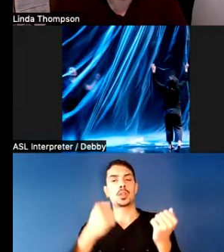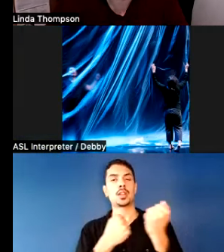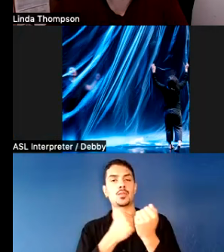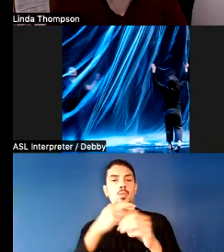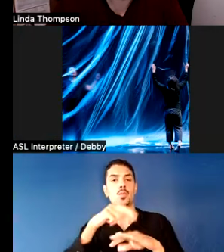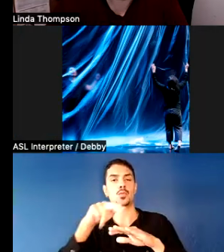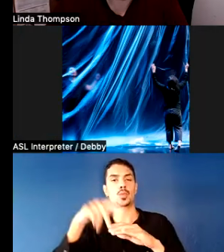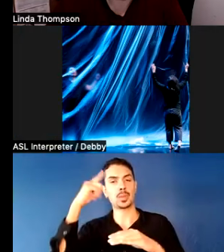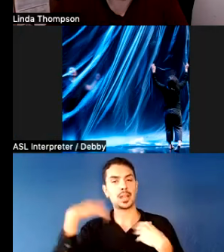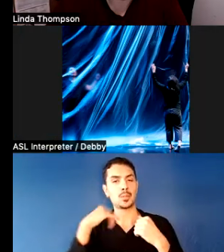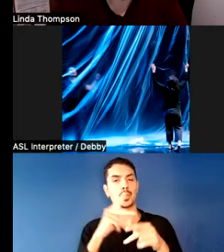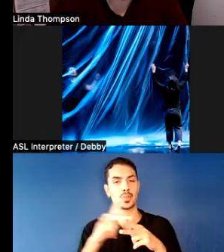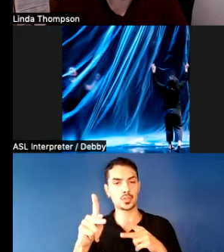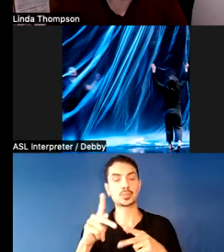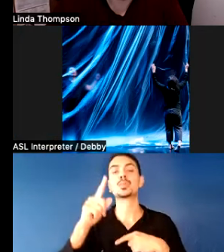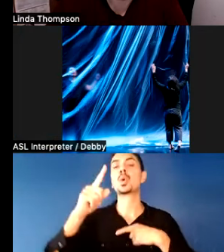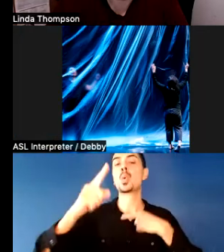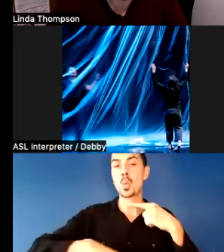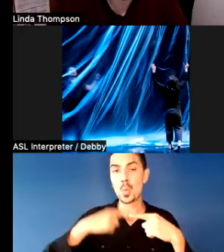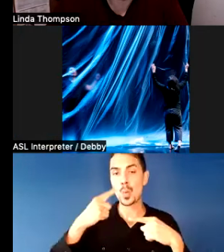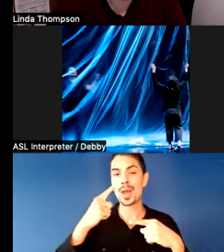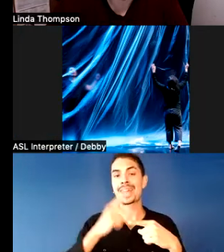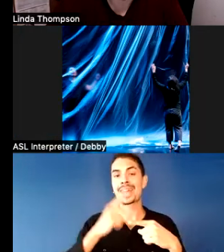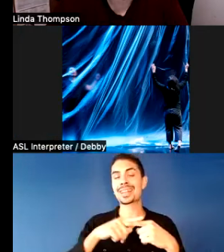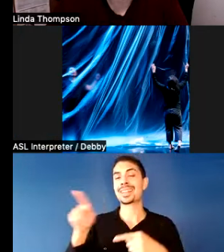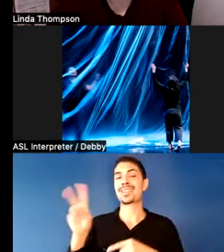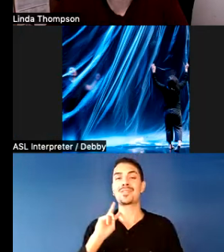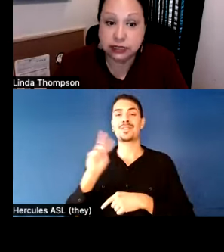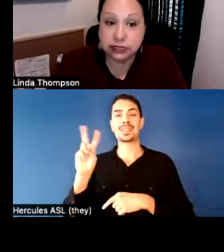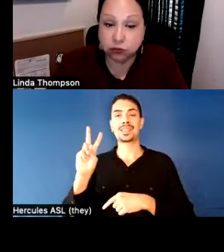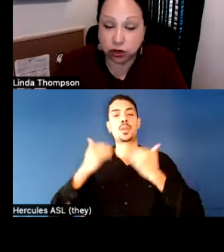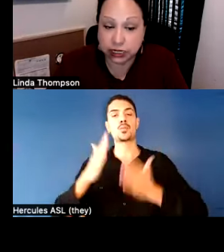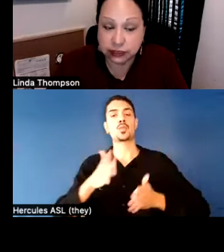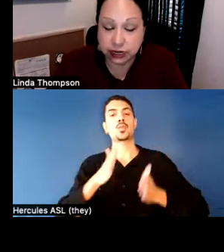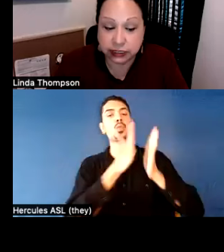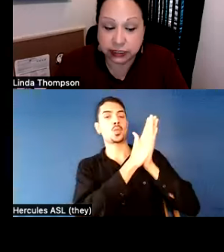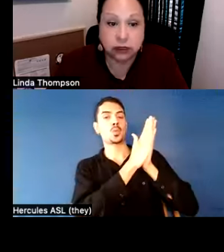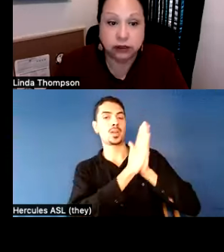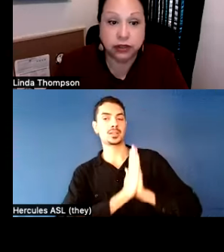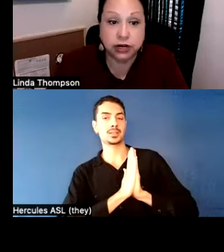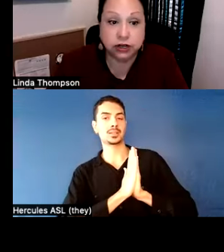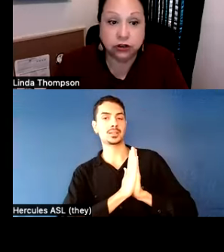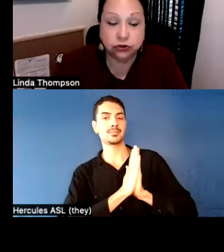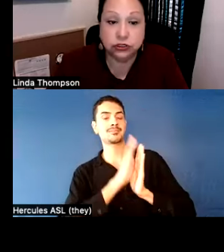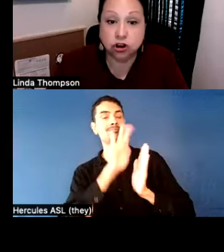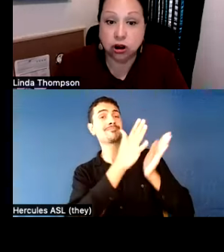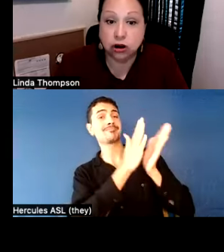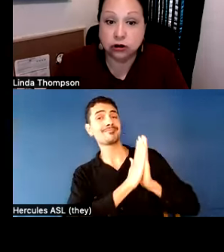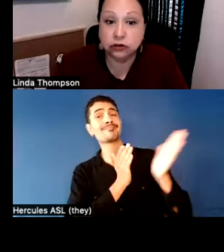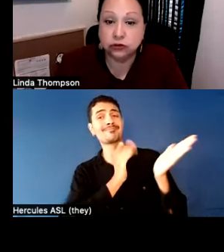from a mental health professional. Also, when we see warning signs that